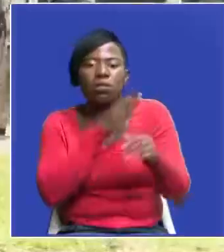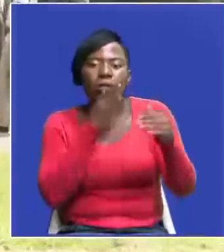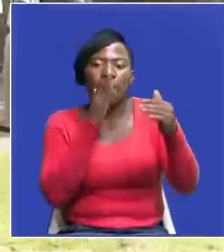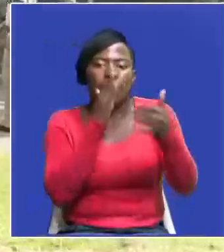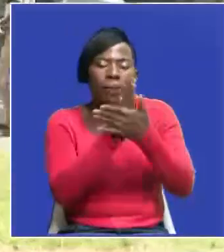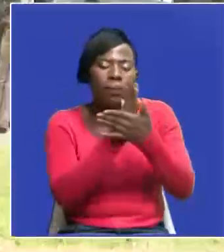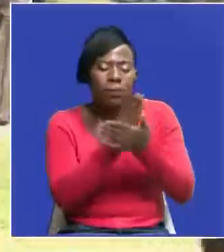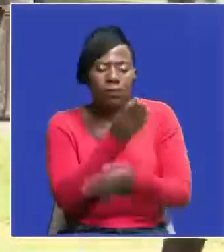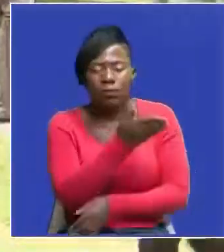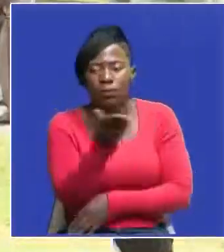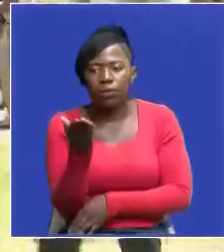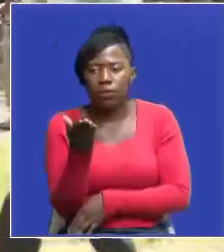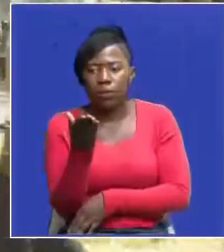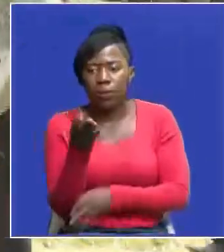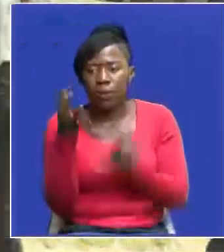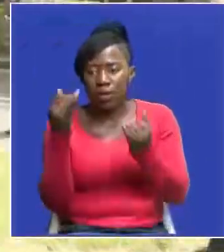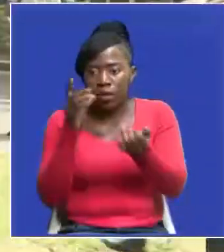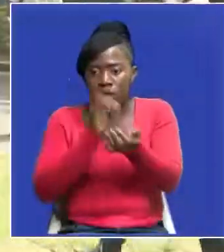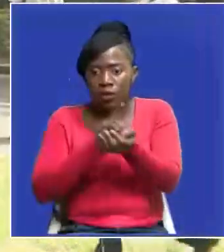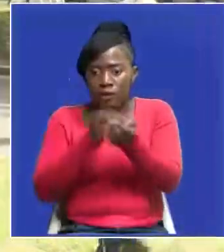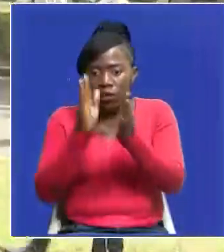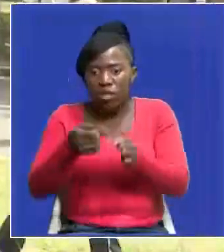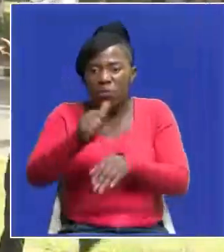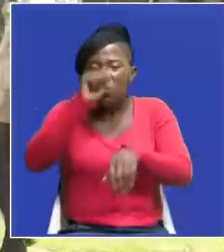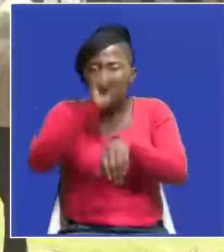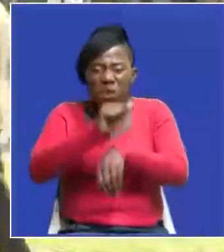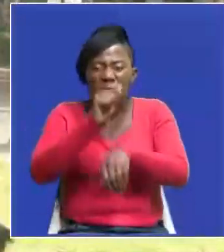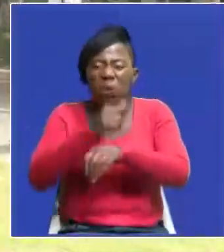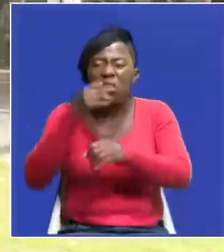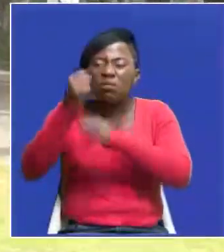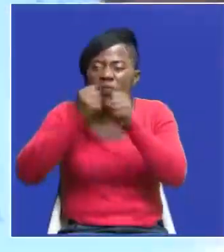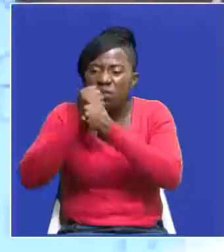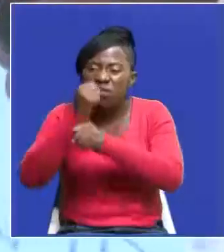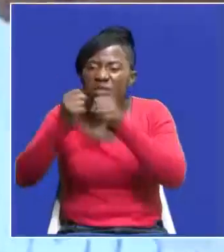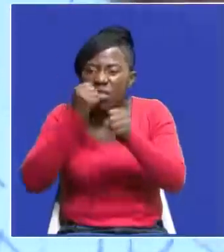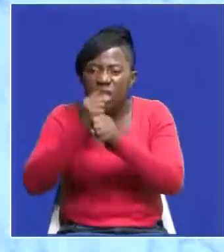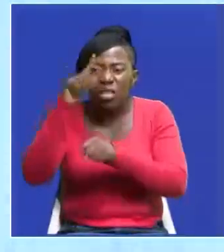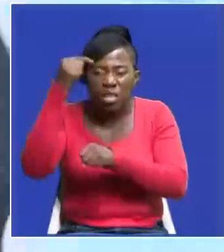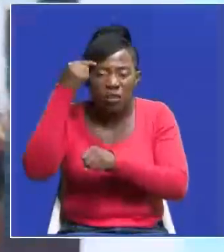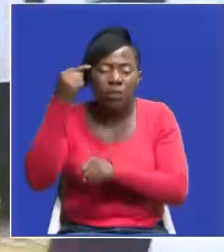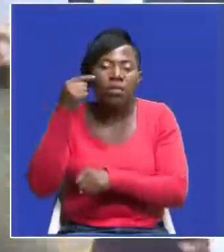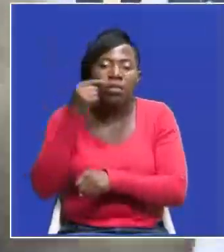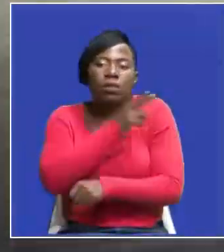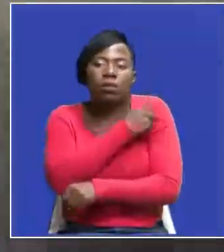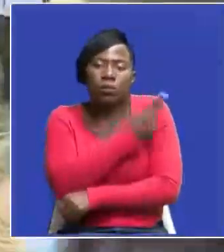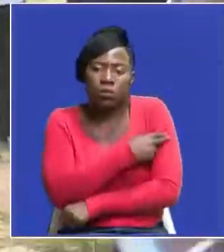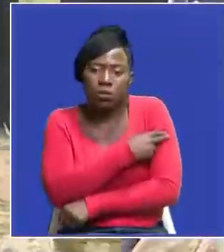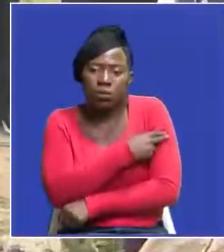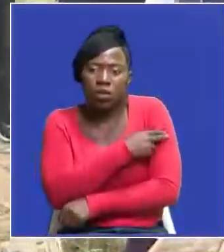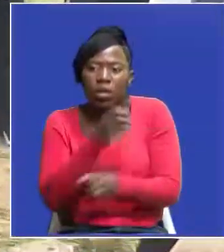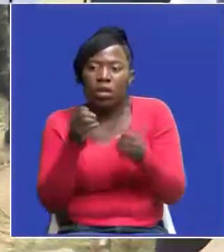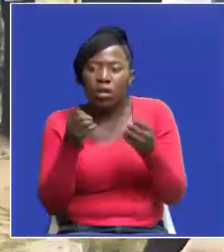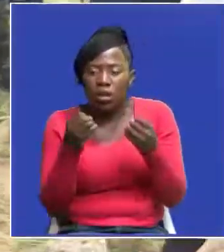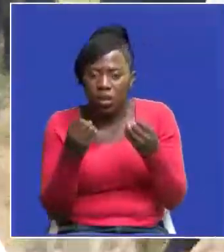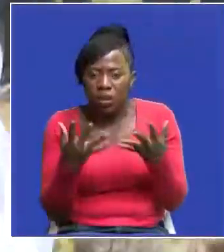police officers. Some doctors have been working contentiously for years in government hospitals, with the first two